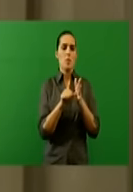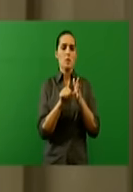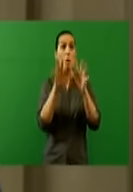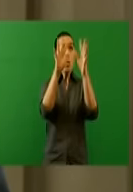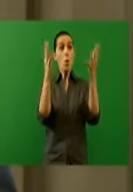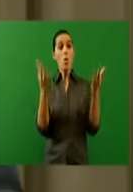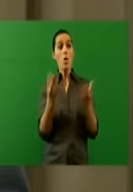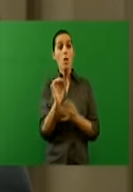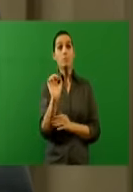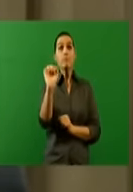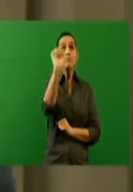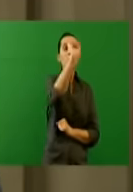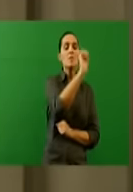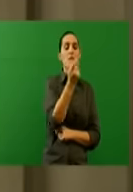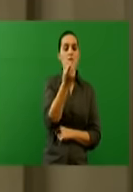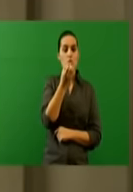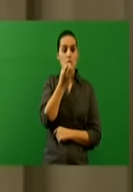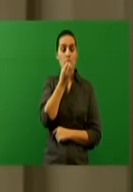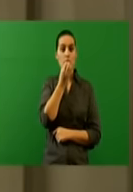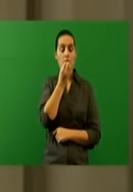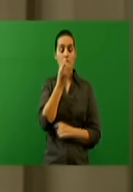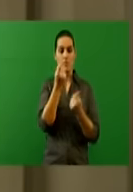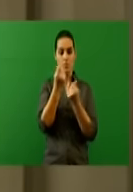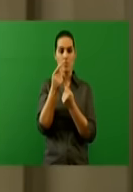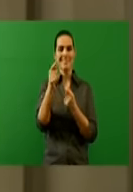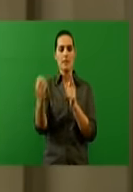prices, which have reversed their recent negative trend.